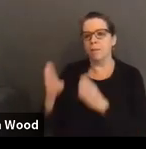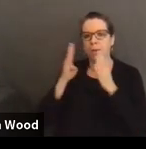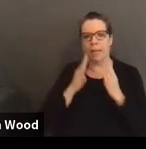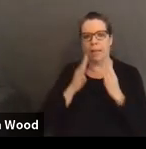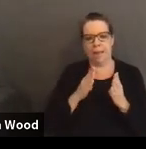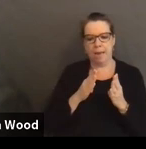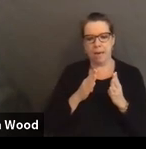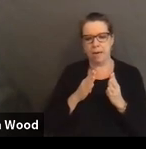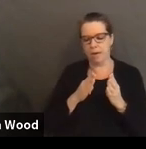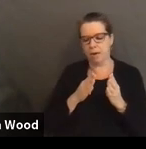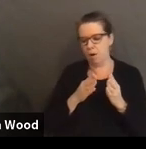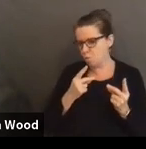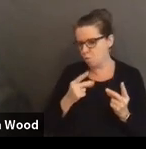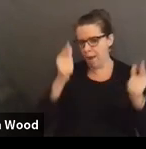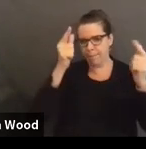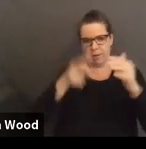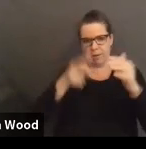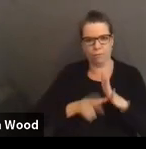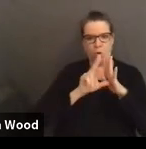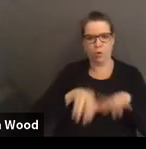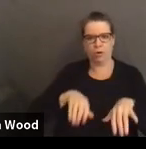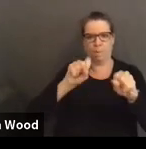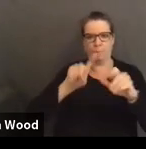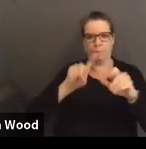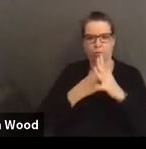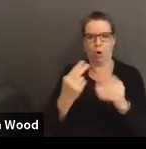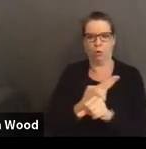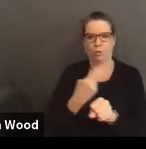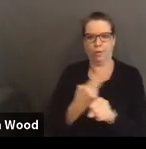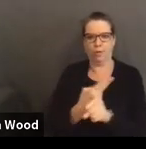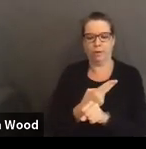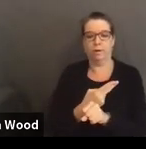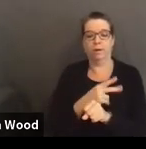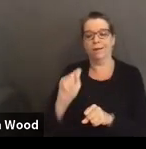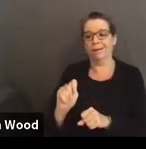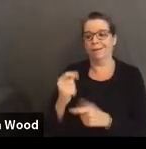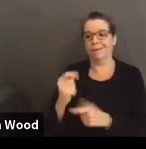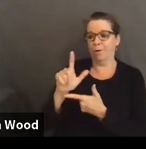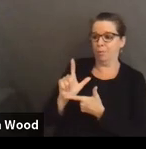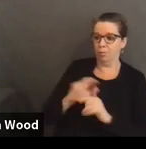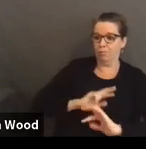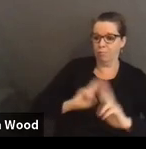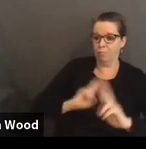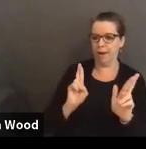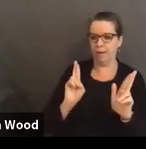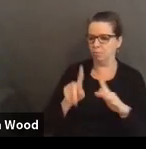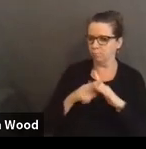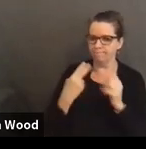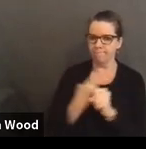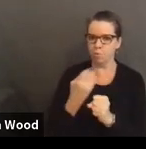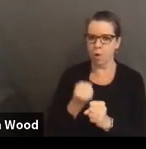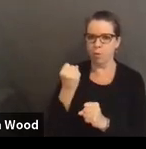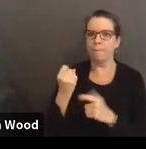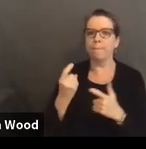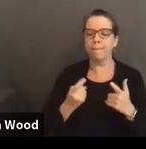cycle adoption an immediate launch as soon as the Texas Home Learning materials are available. Through